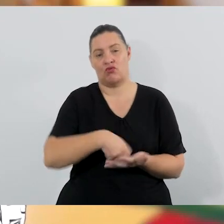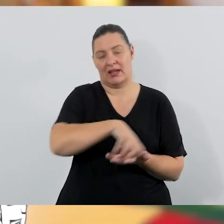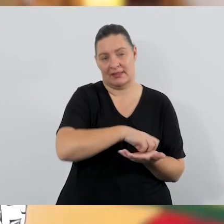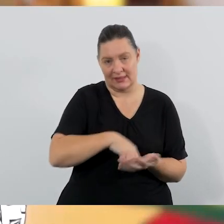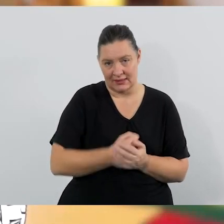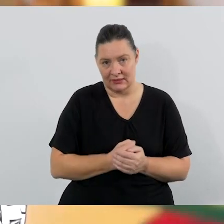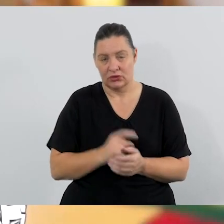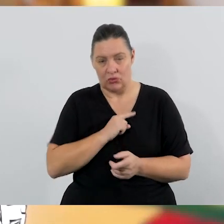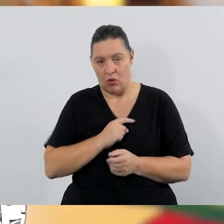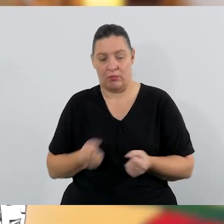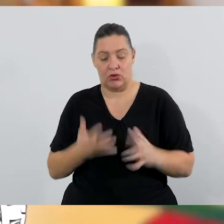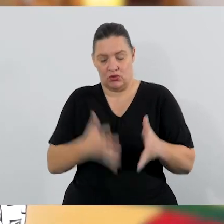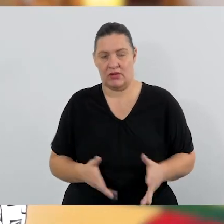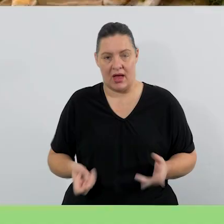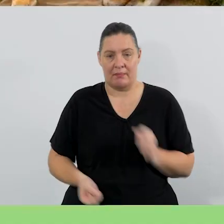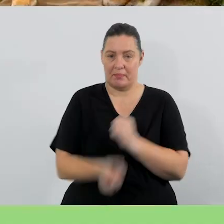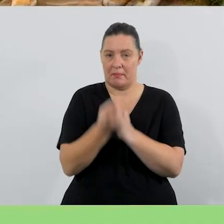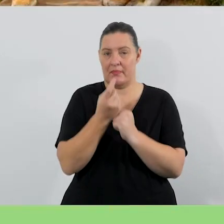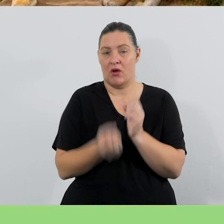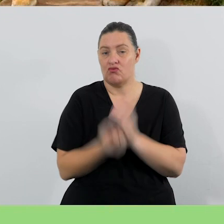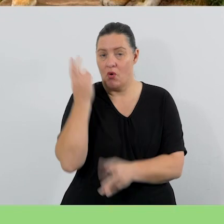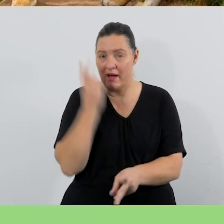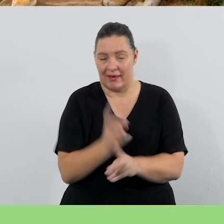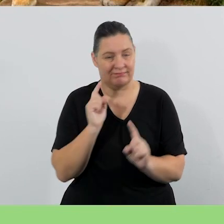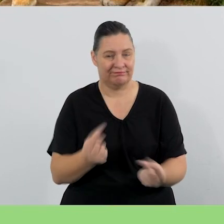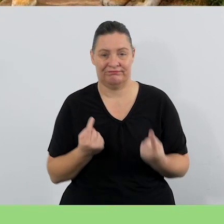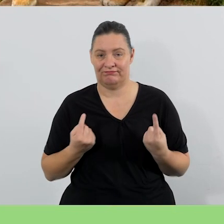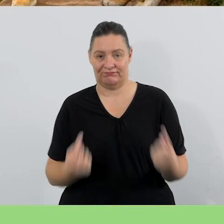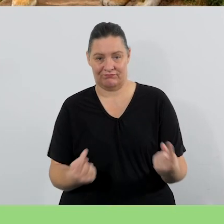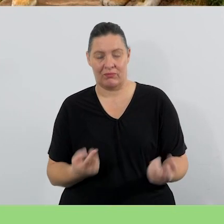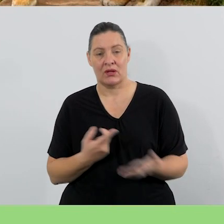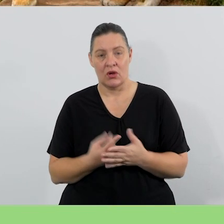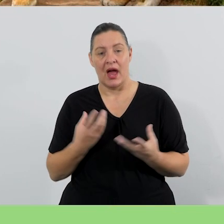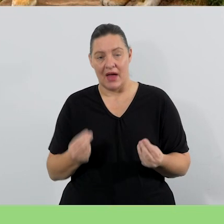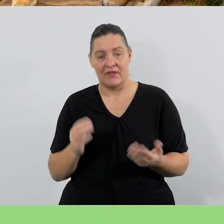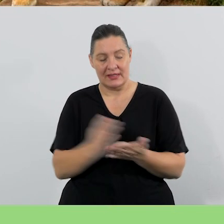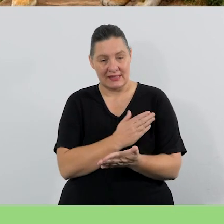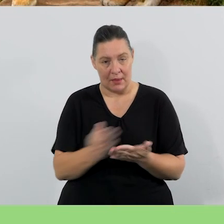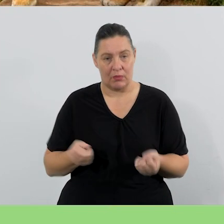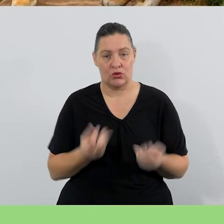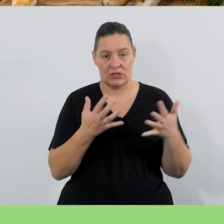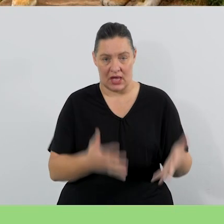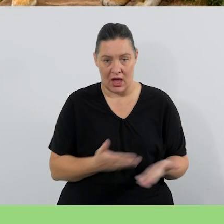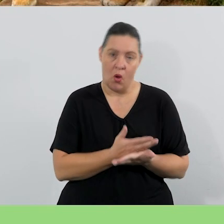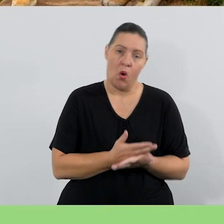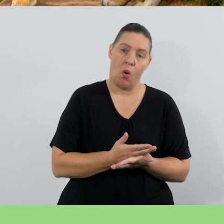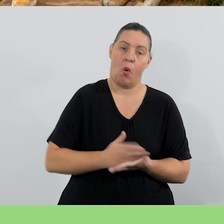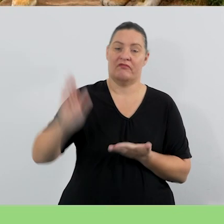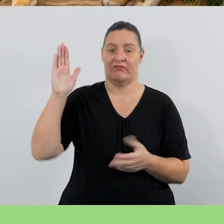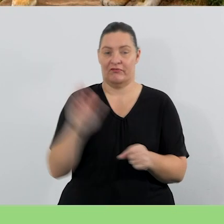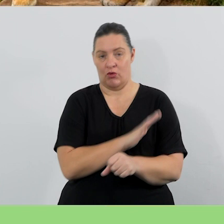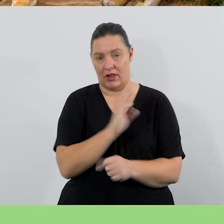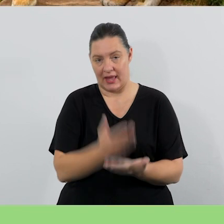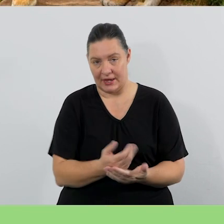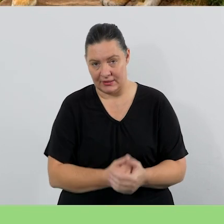having certain producers. So now overgrazing could cause certain producers to be